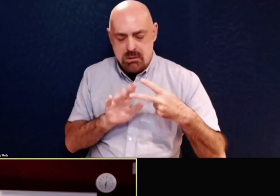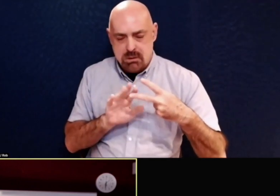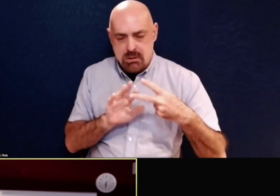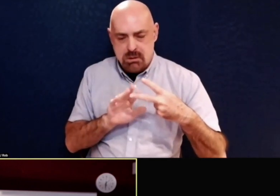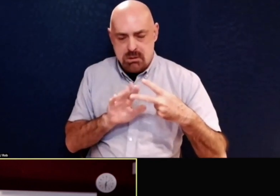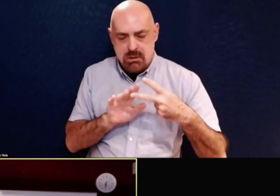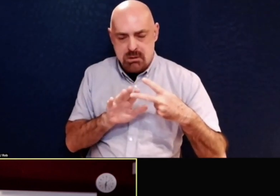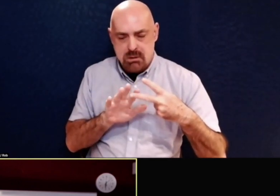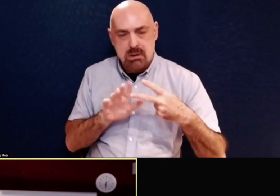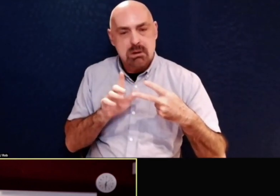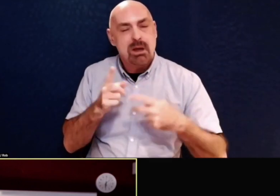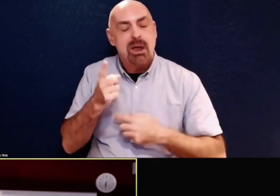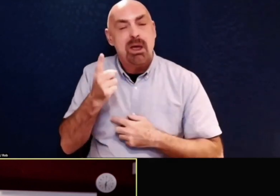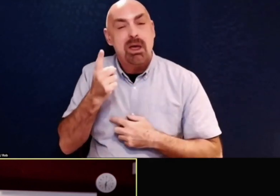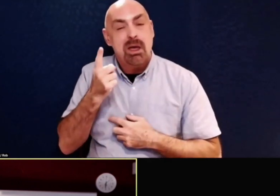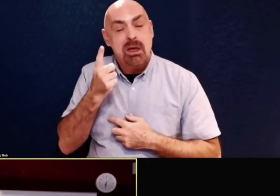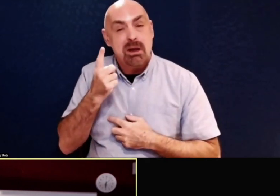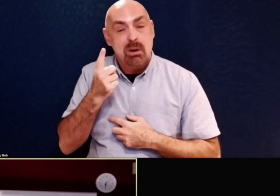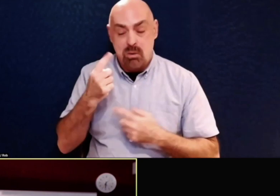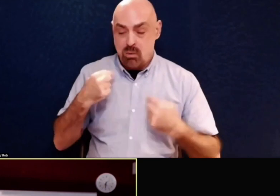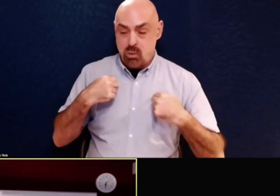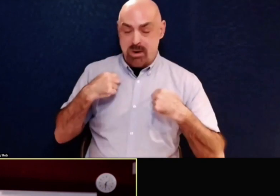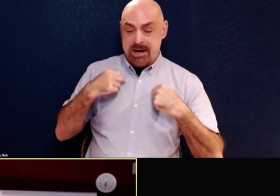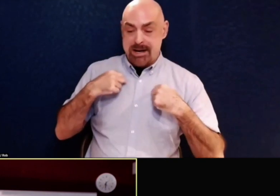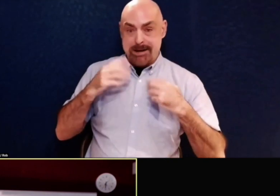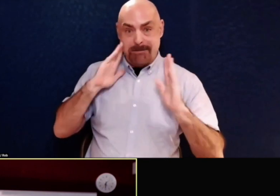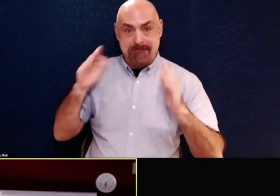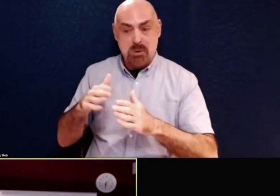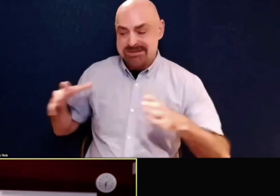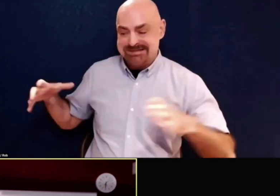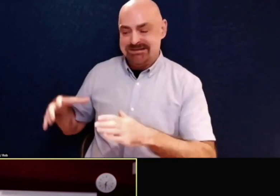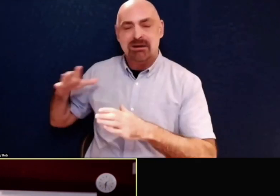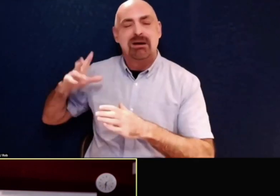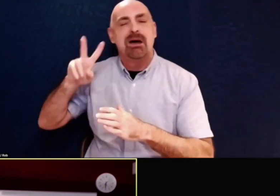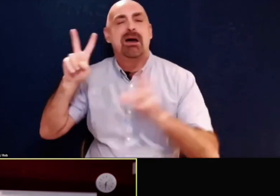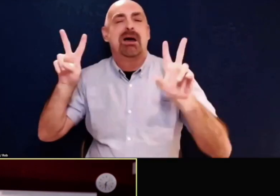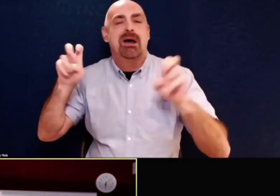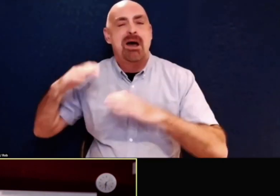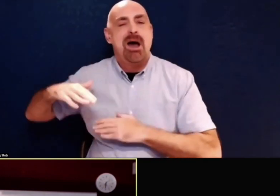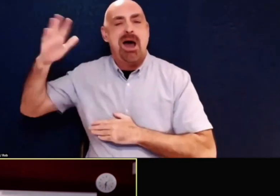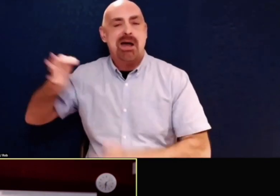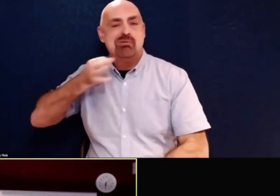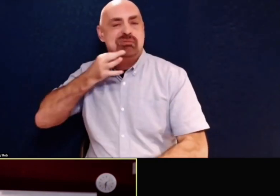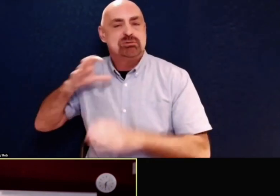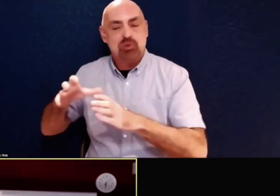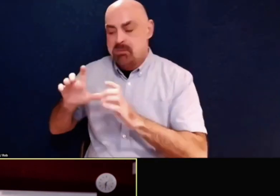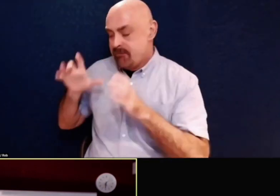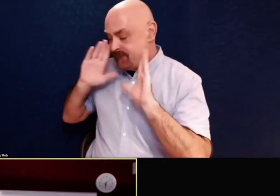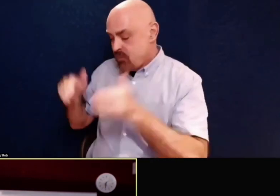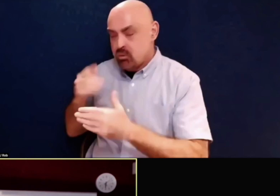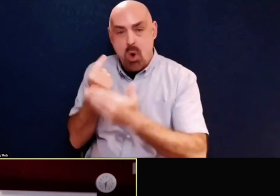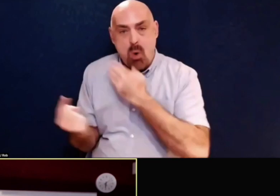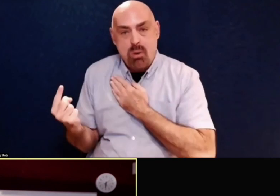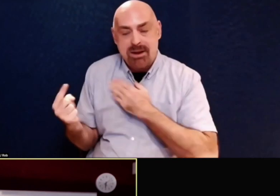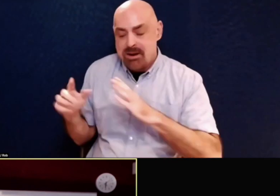focusing just on the those that are at highest risk, you're actually